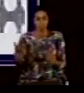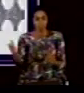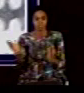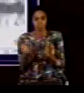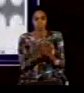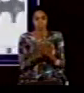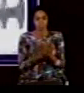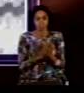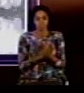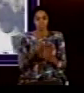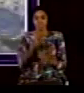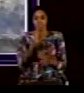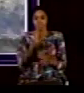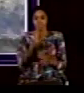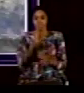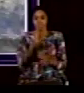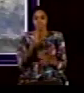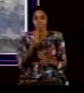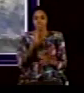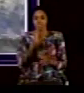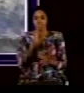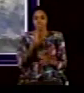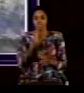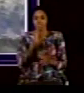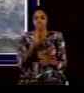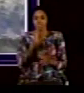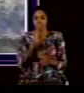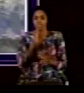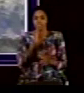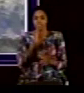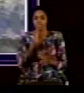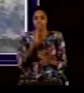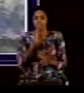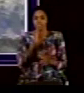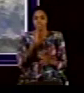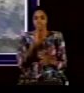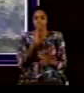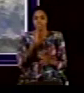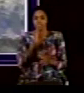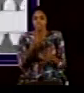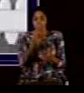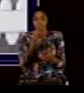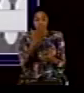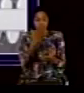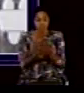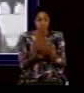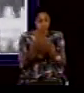Is God not good? Is God not good?